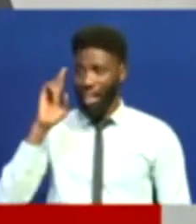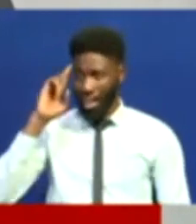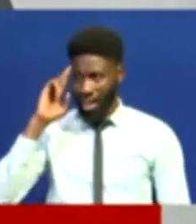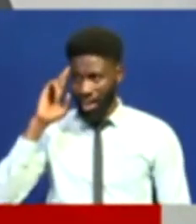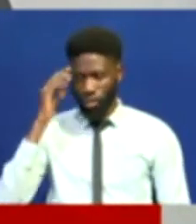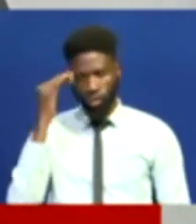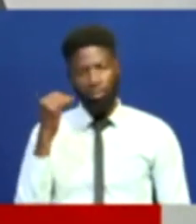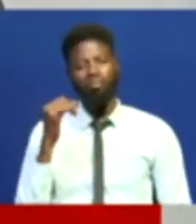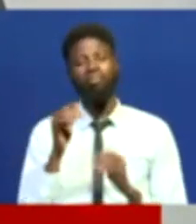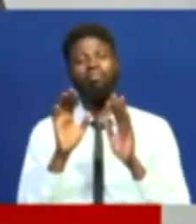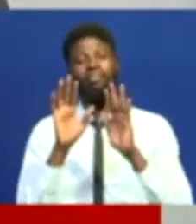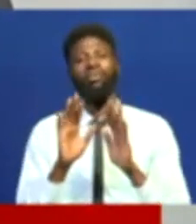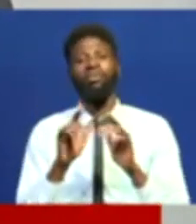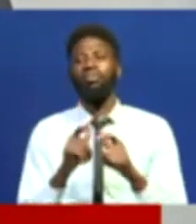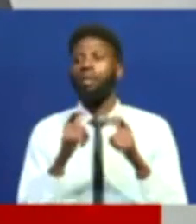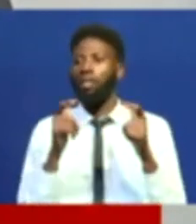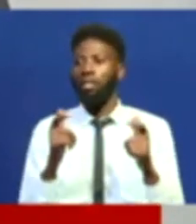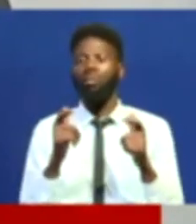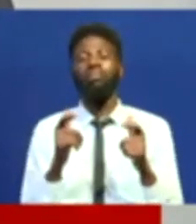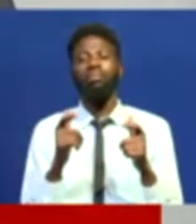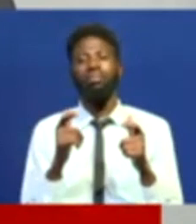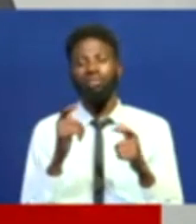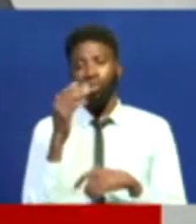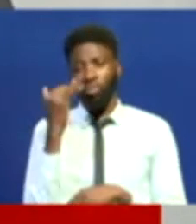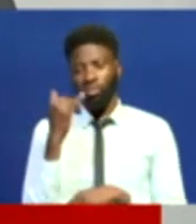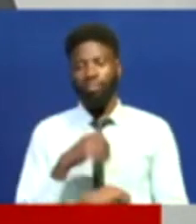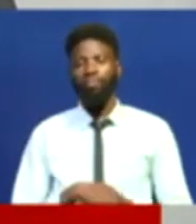it is important to scale this is